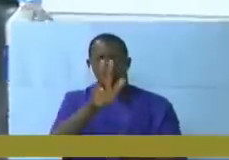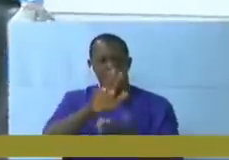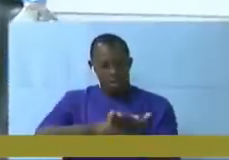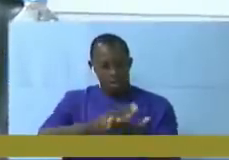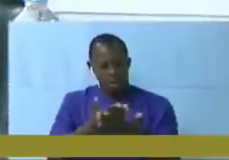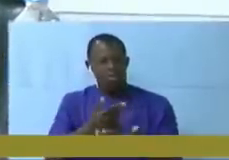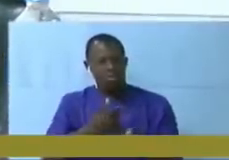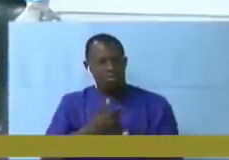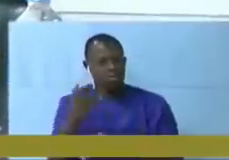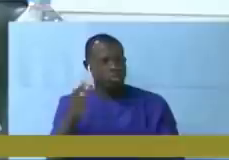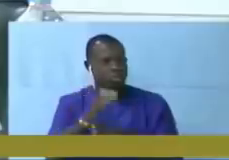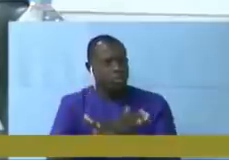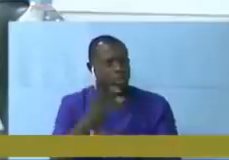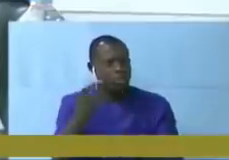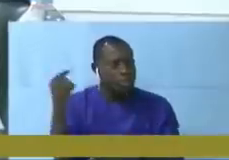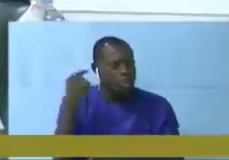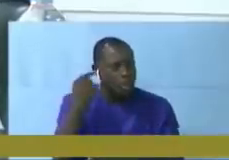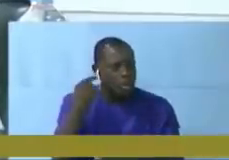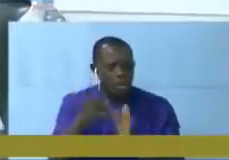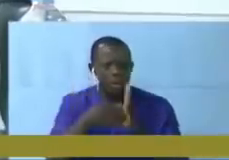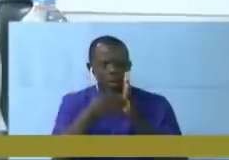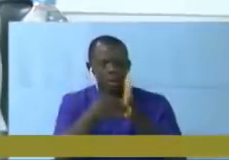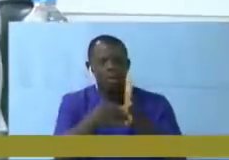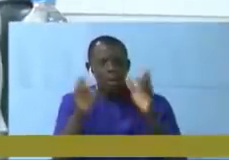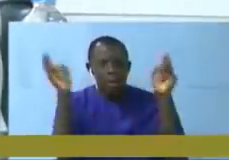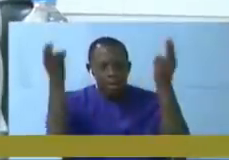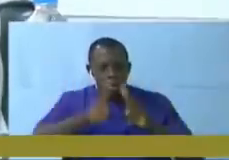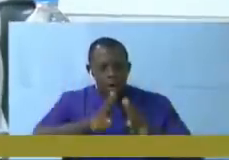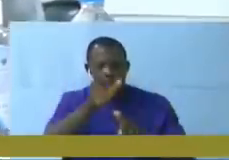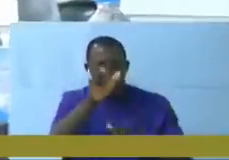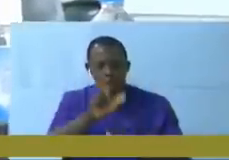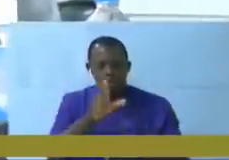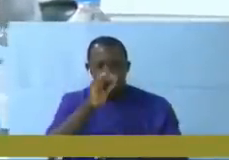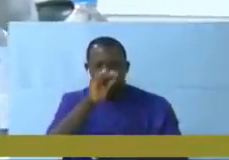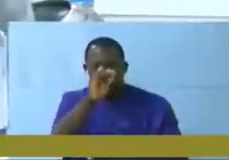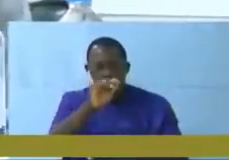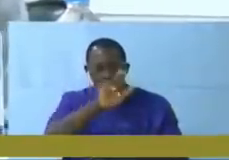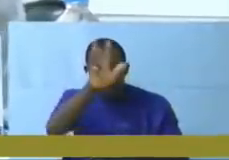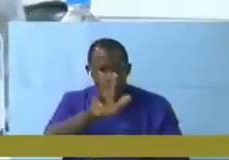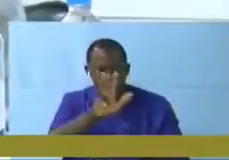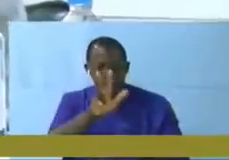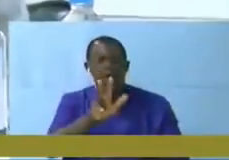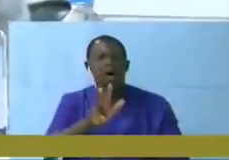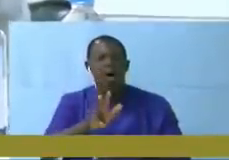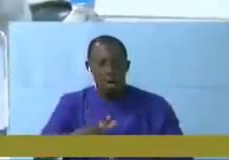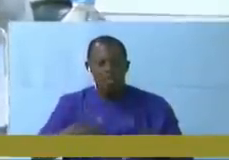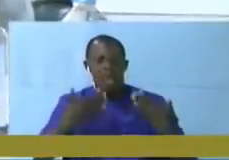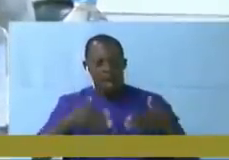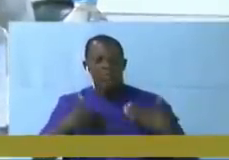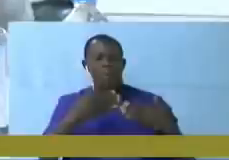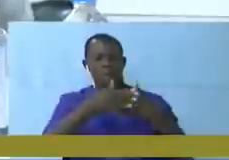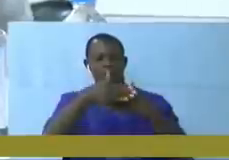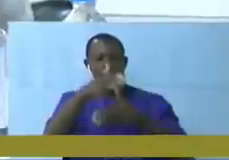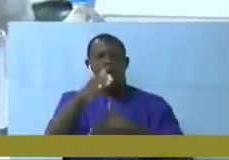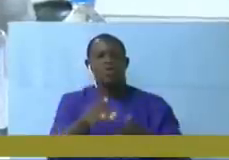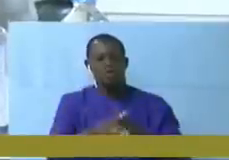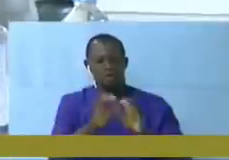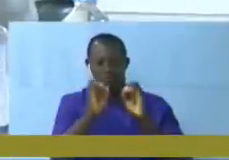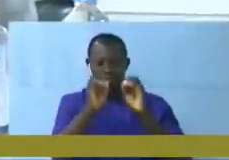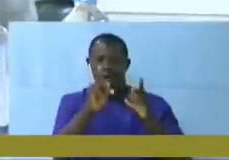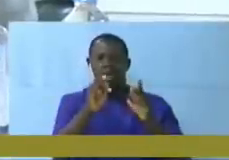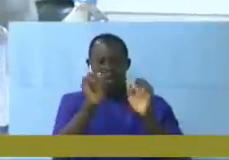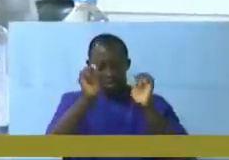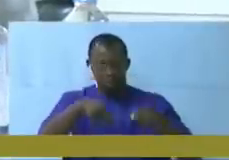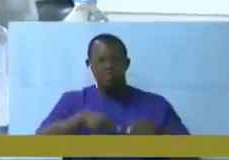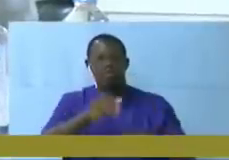lead counsel speak Wolof and I was quite impressed. But that's fine. So we can do Wolof. I